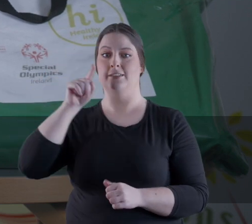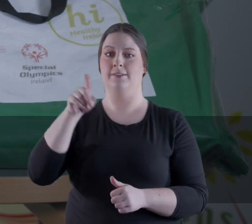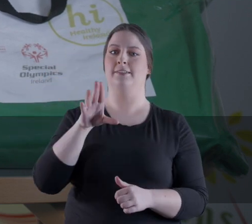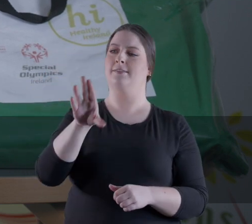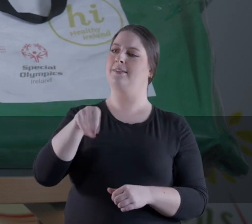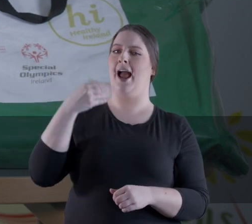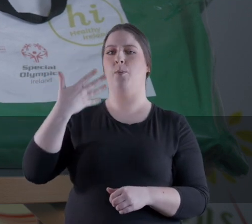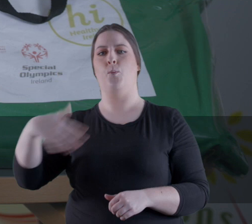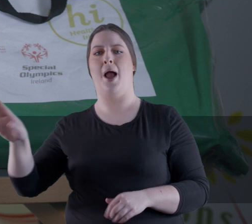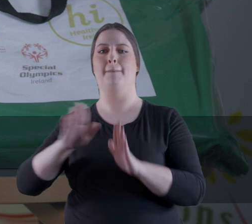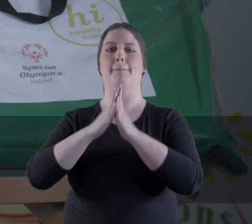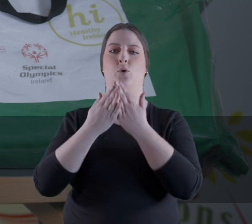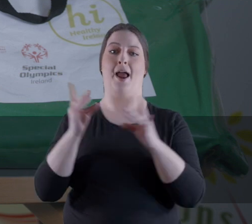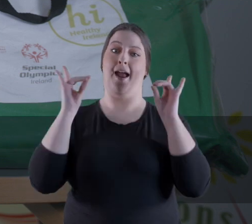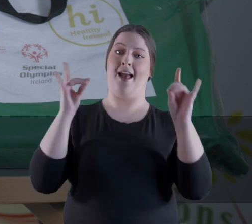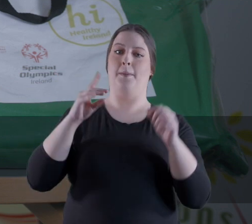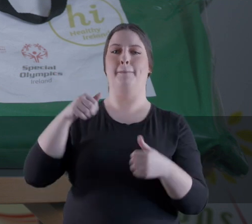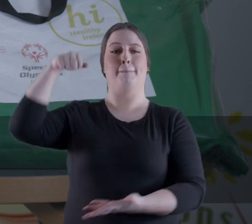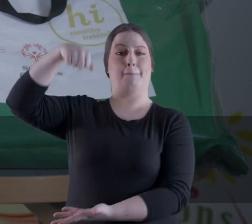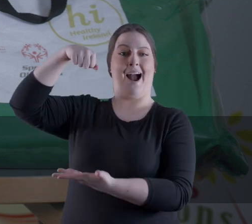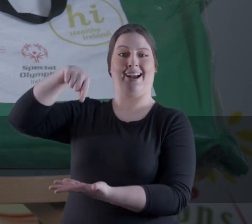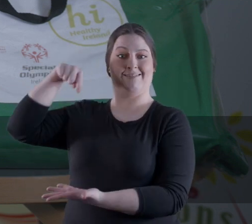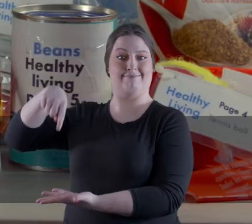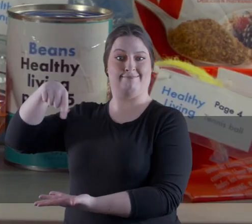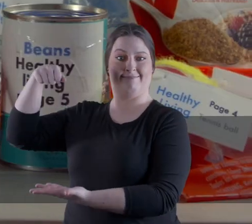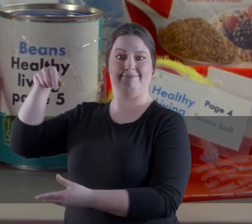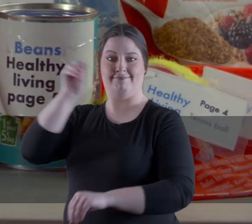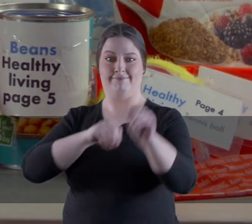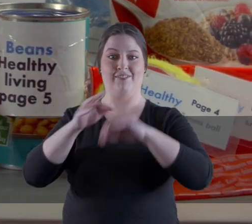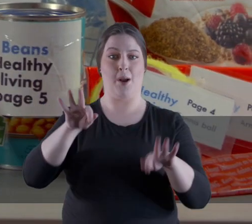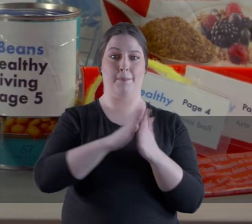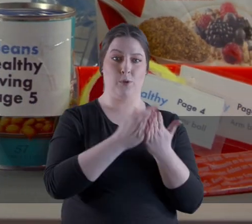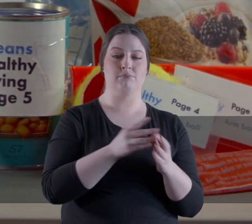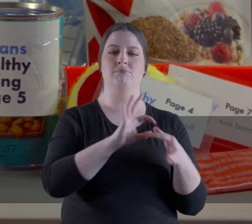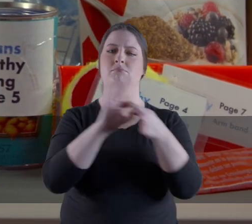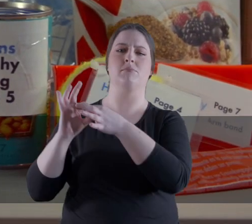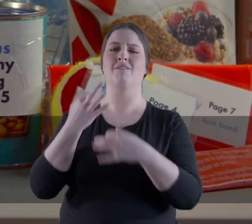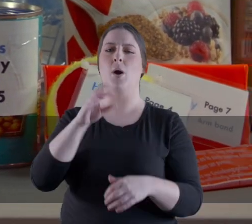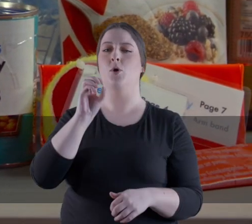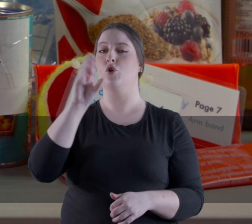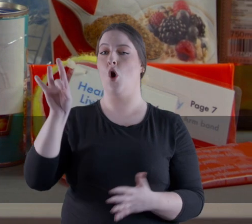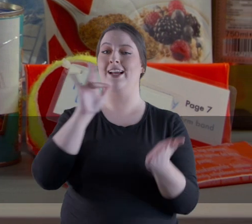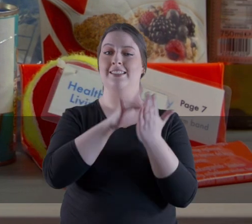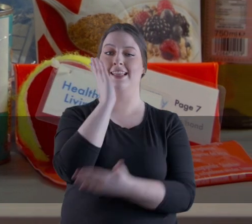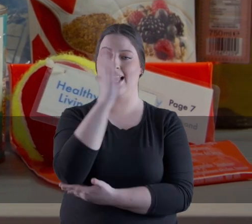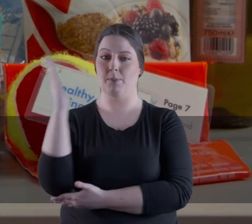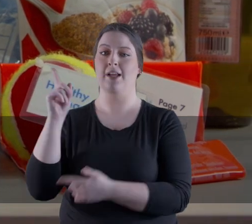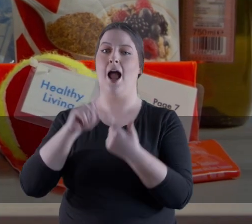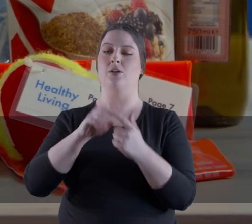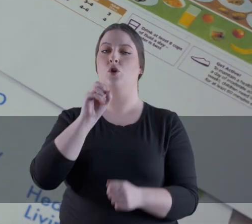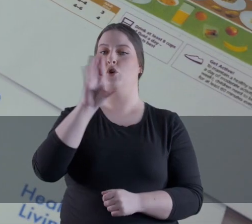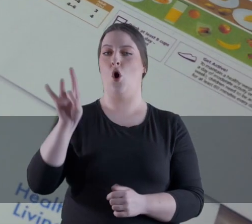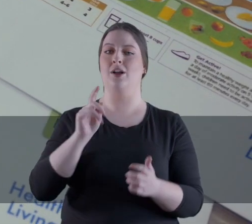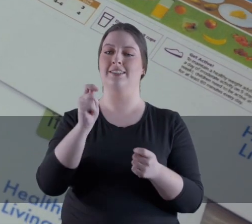the Special Olympics Ireland Healthy Takeaway Book in a Bag series that was developed by Cork City Libraries